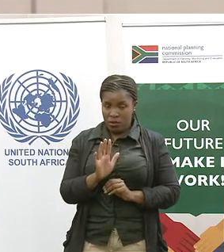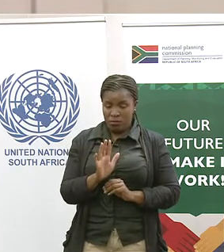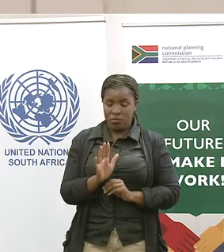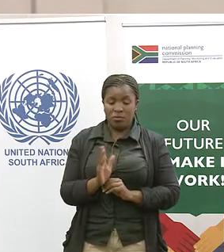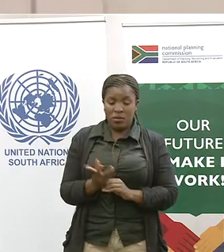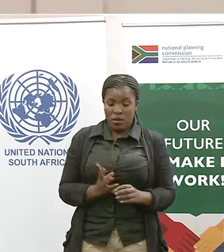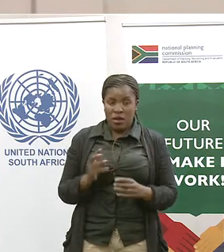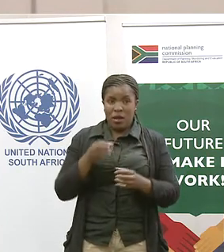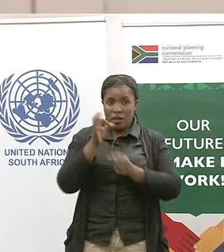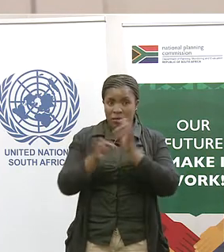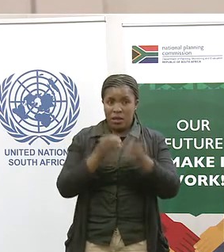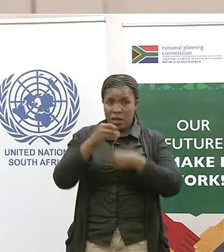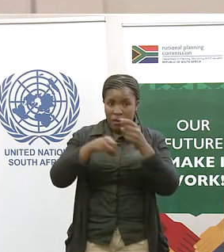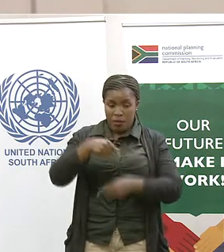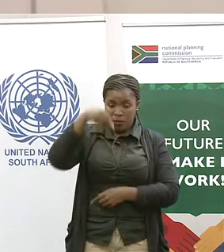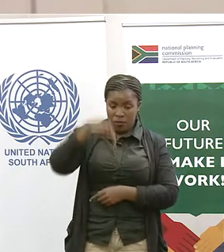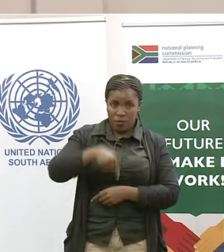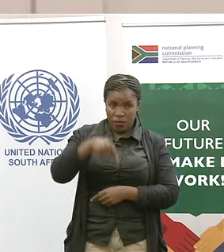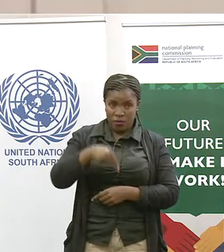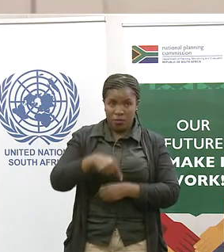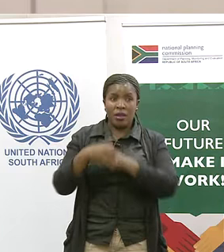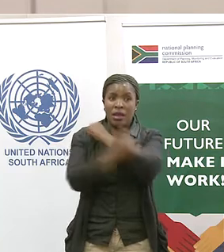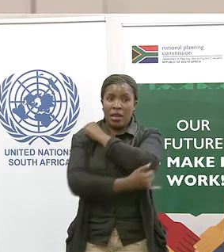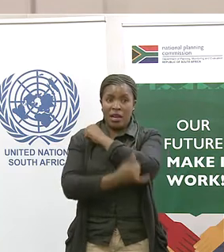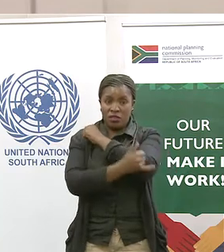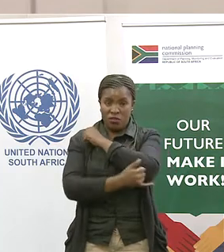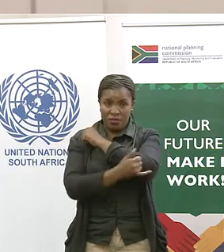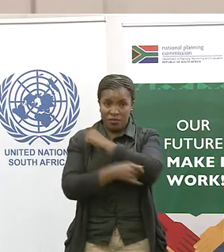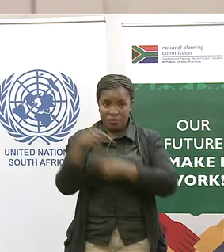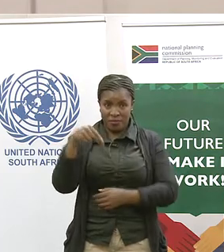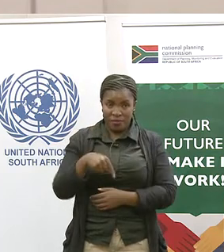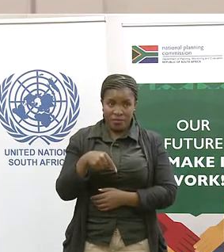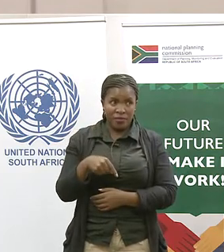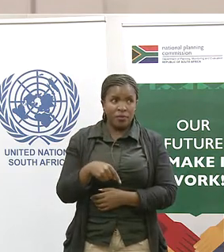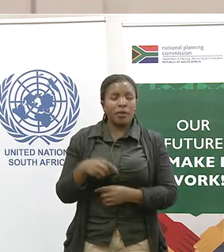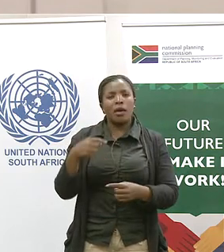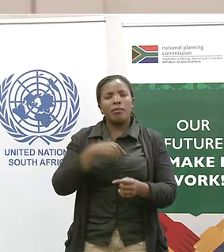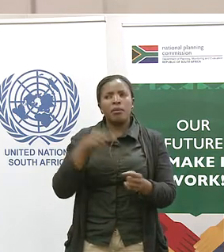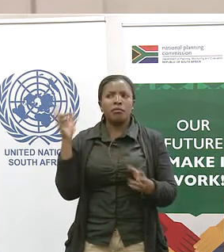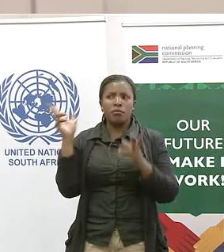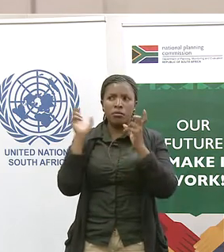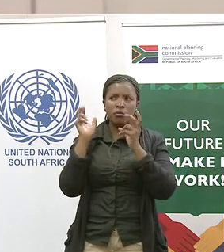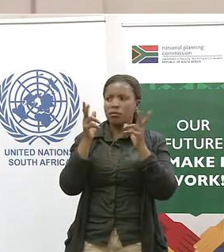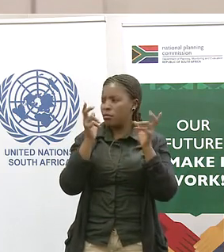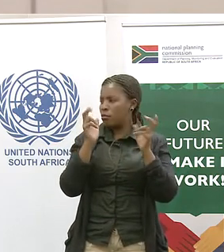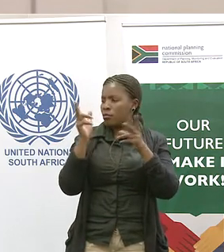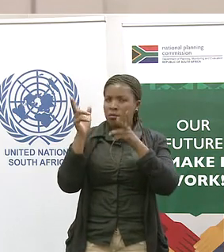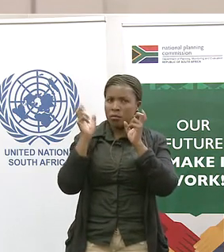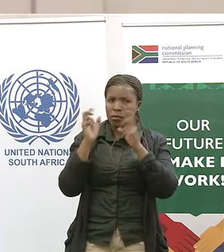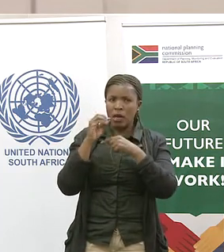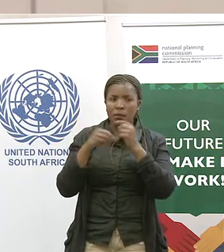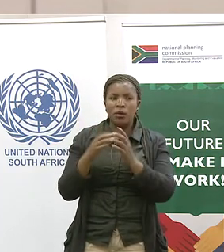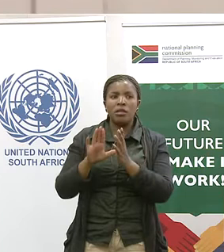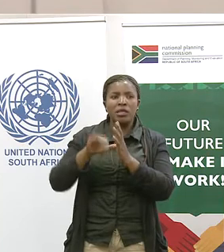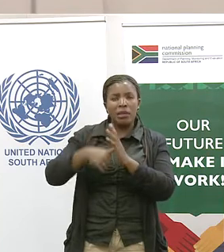country. Number one, having listened to the reminiscence of the history through the disability rights movement